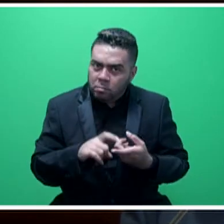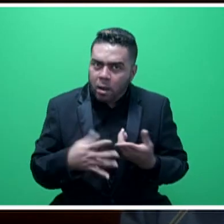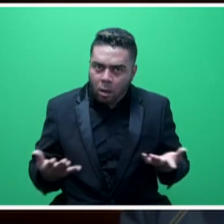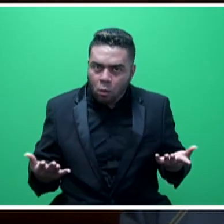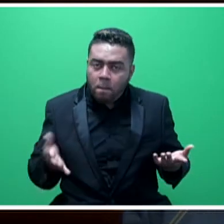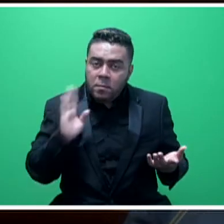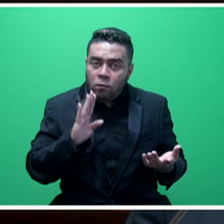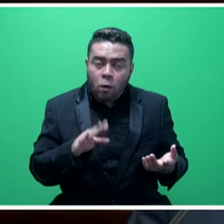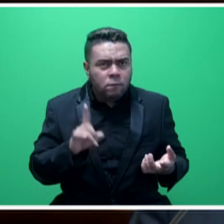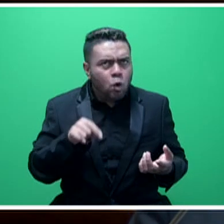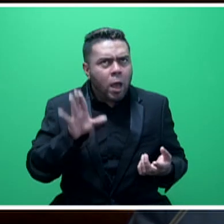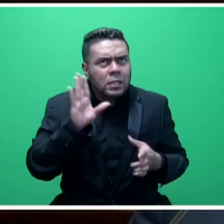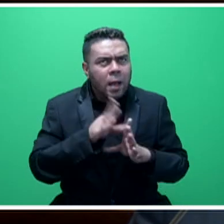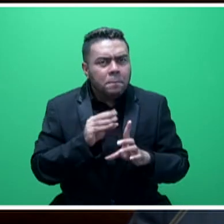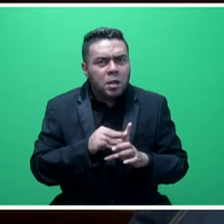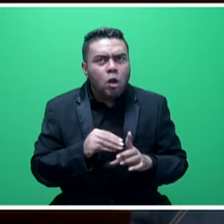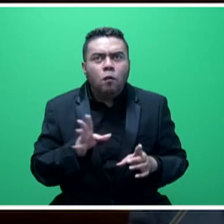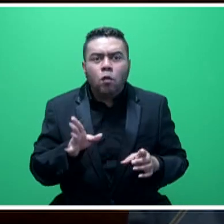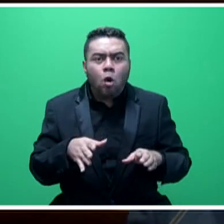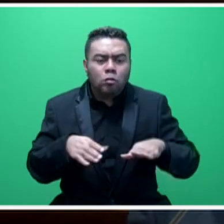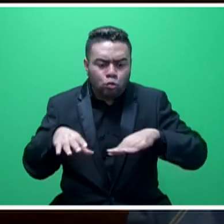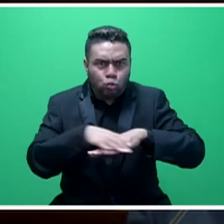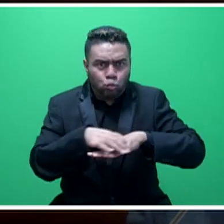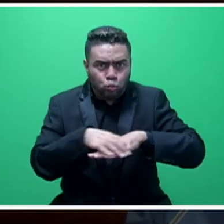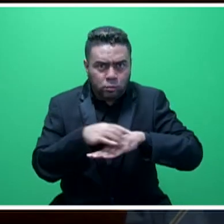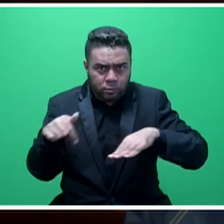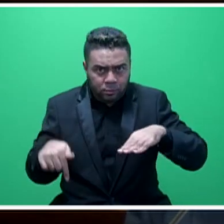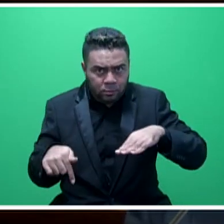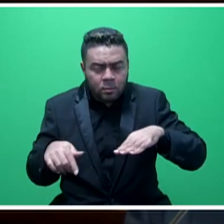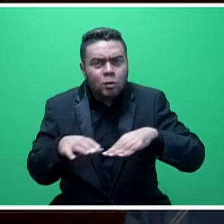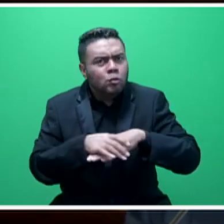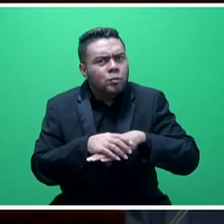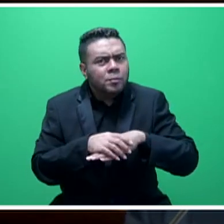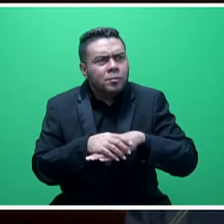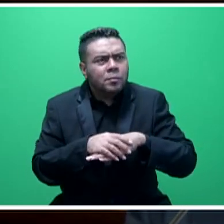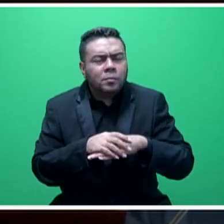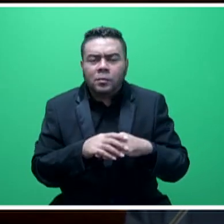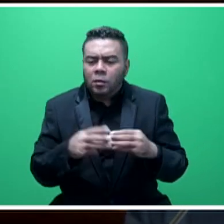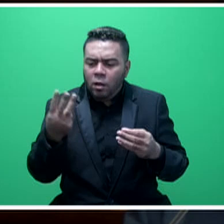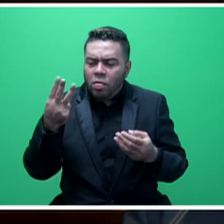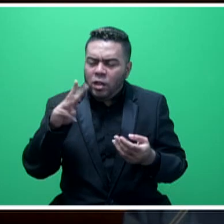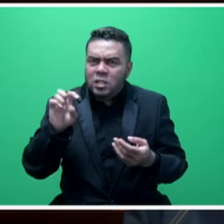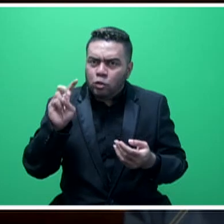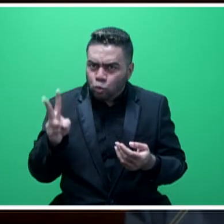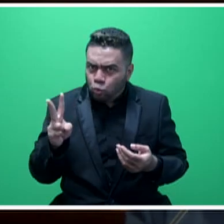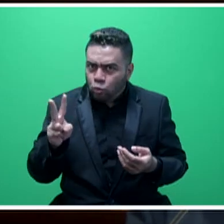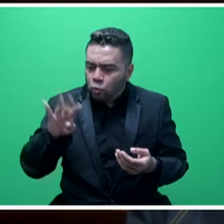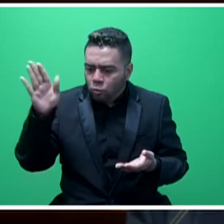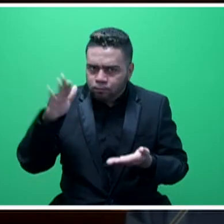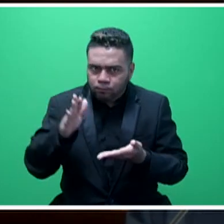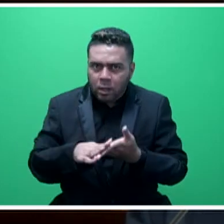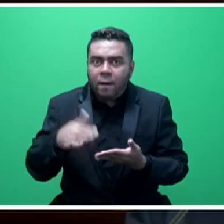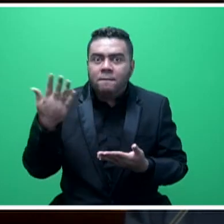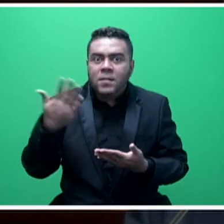on footwear and components to manufacture footwear has reduced from 32 to 15%, and